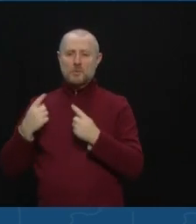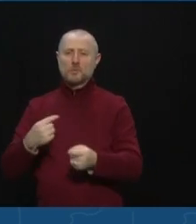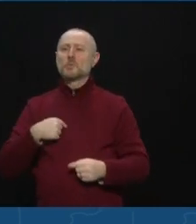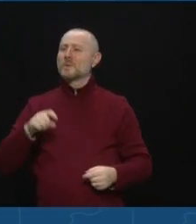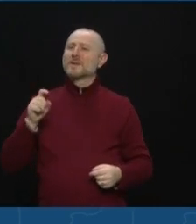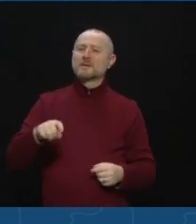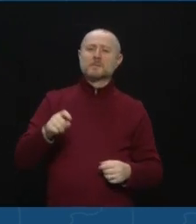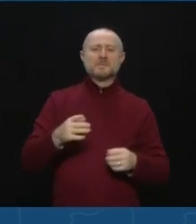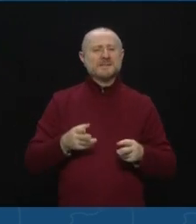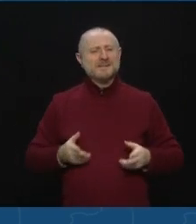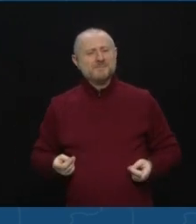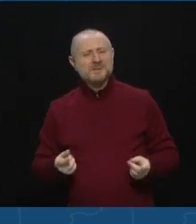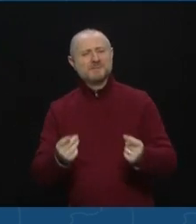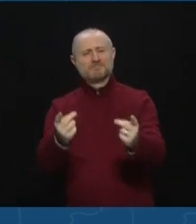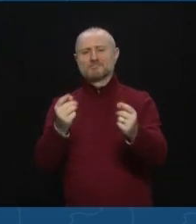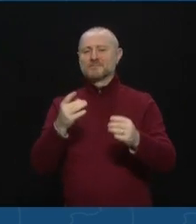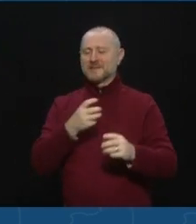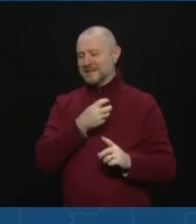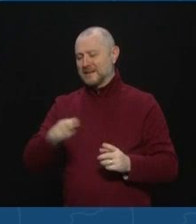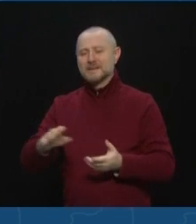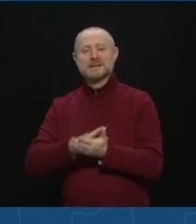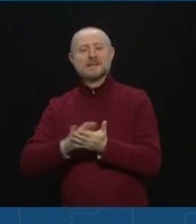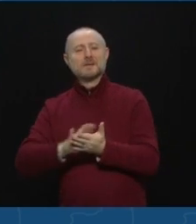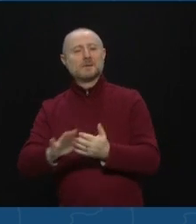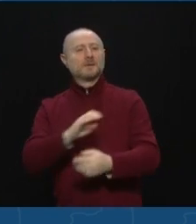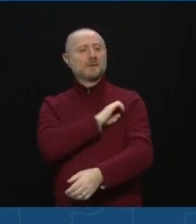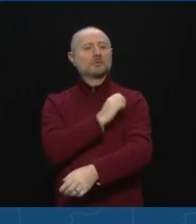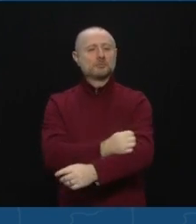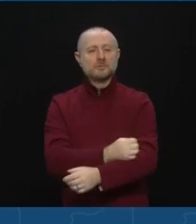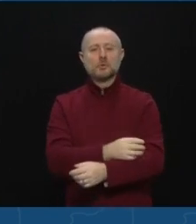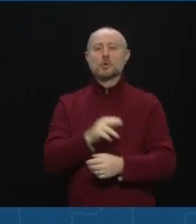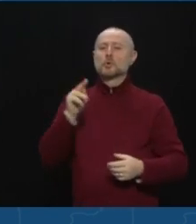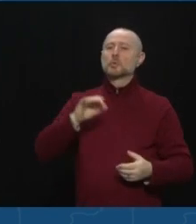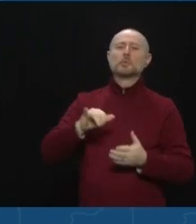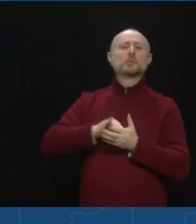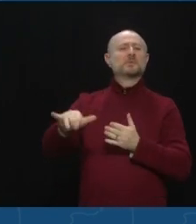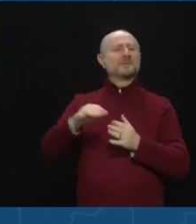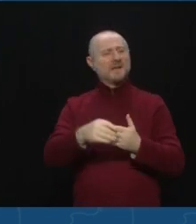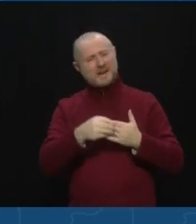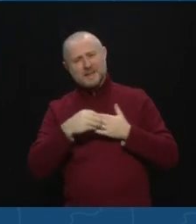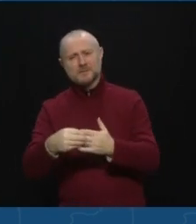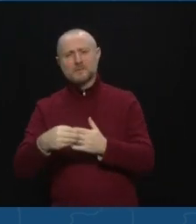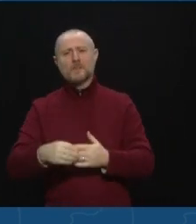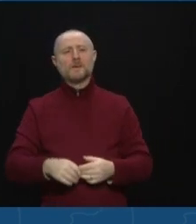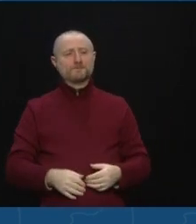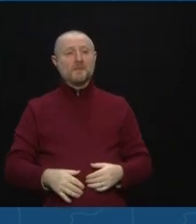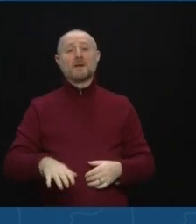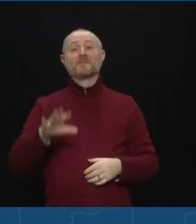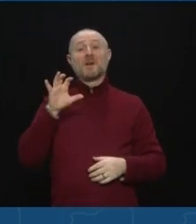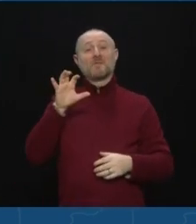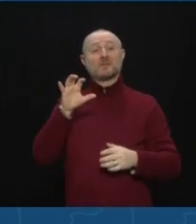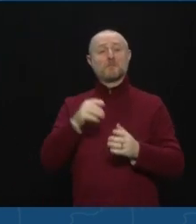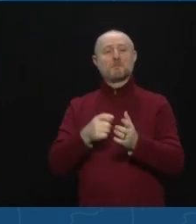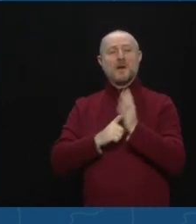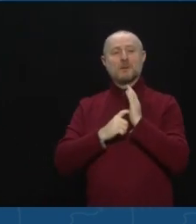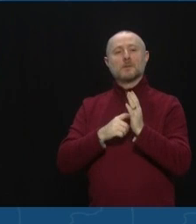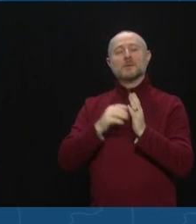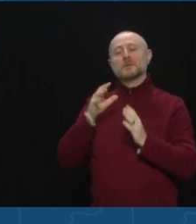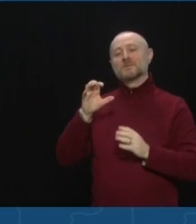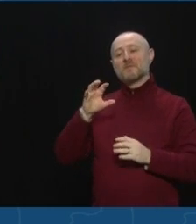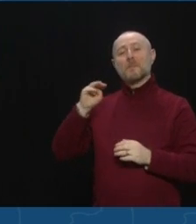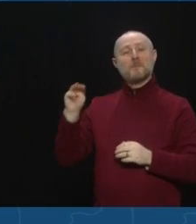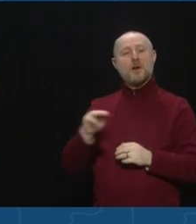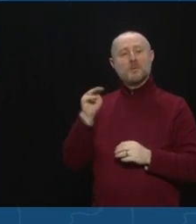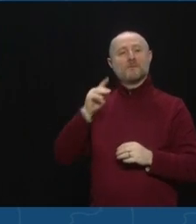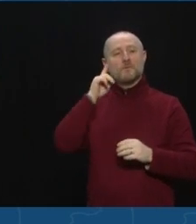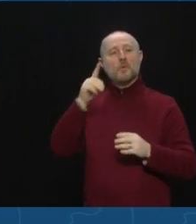clean energy, and New York will lead the way by making a nation-leading $500 million investment in offshore wind energy.